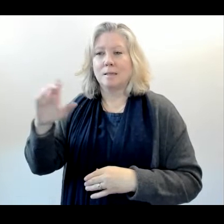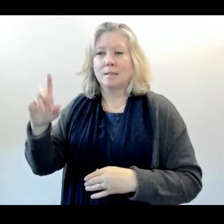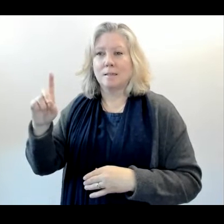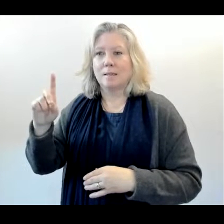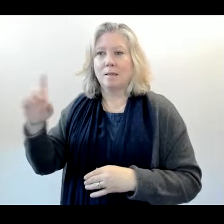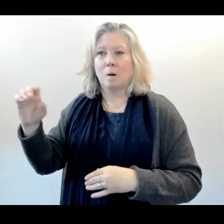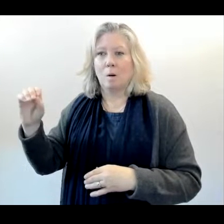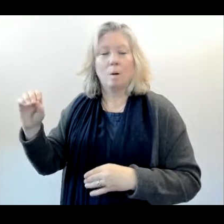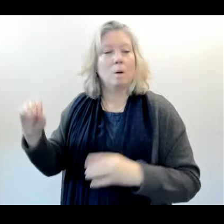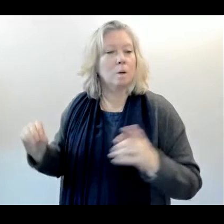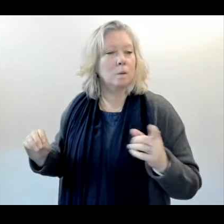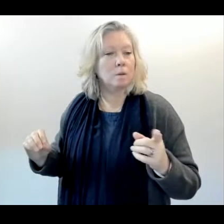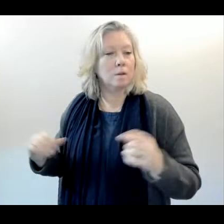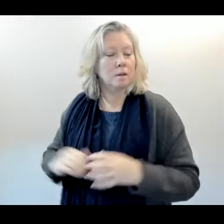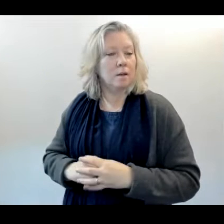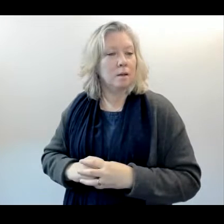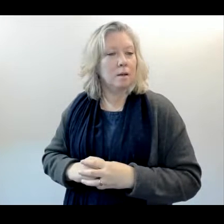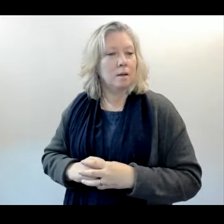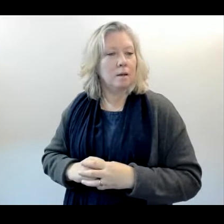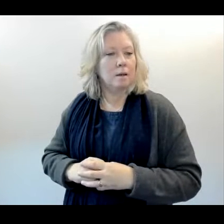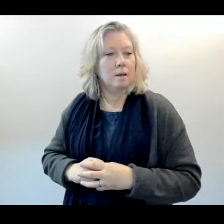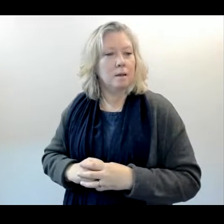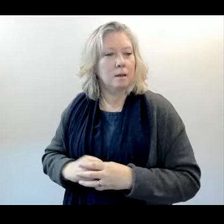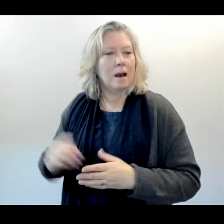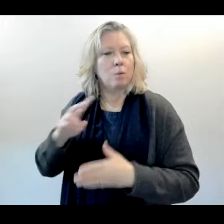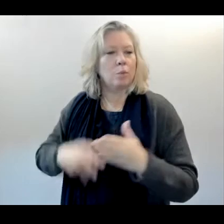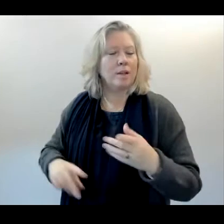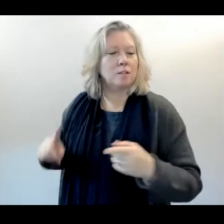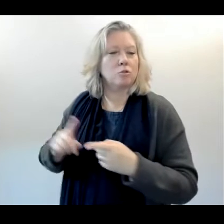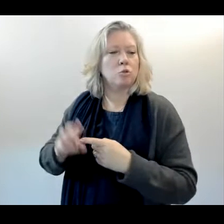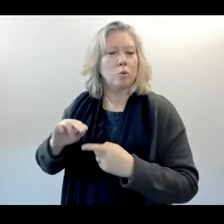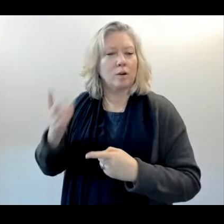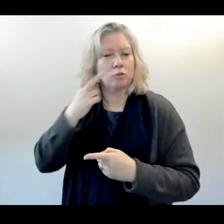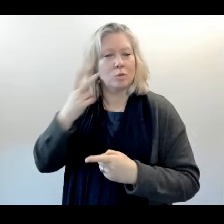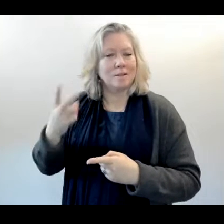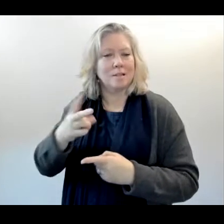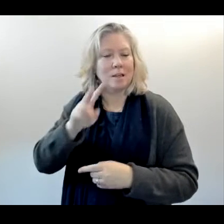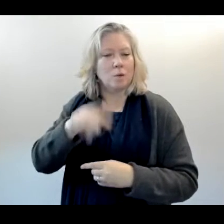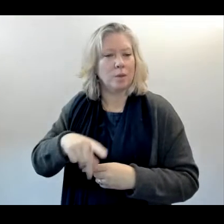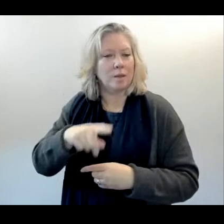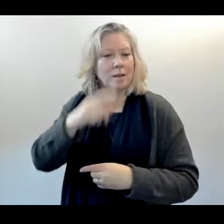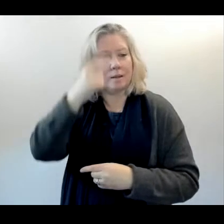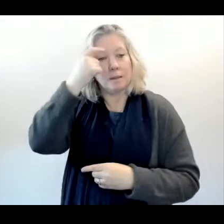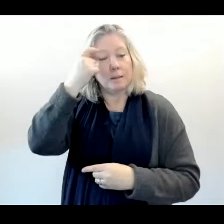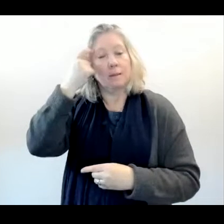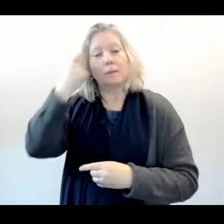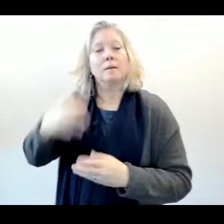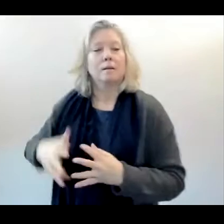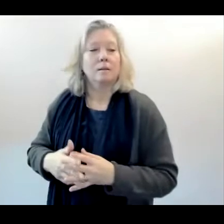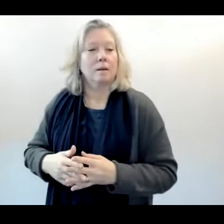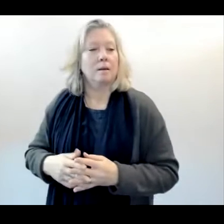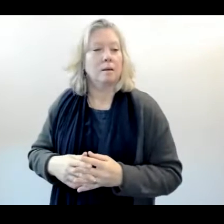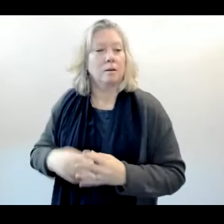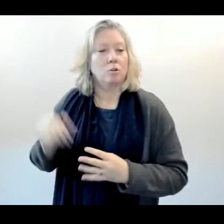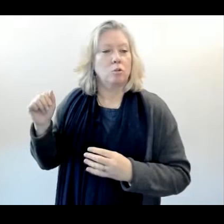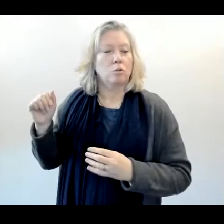for the disclosures agenda, and I'll read it into the record, both for the board and for the public. So URA